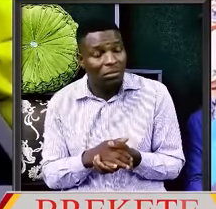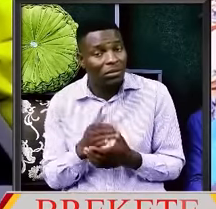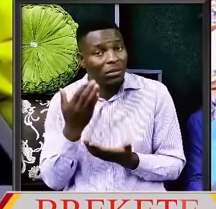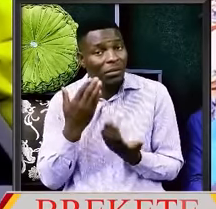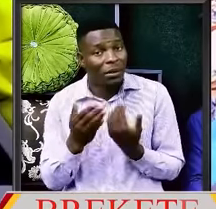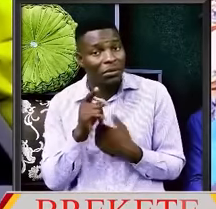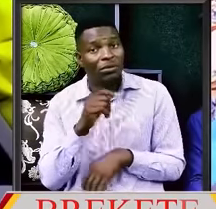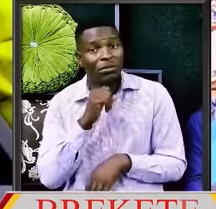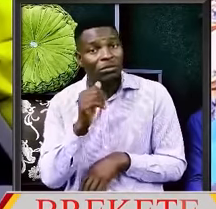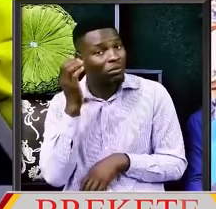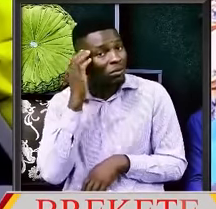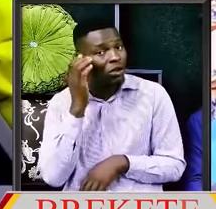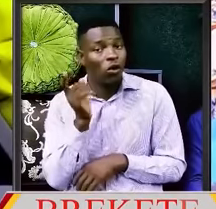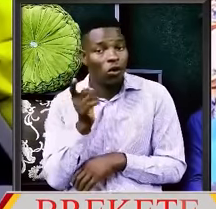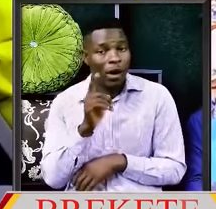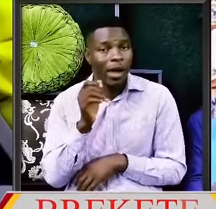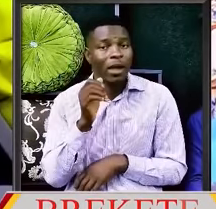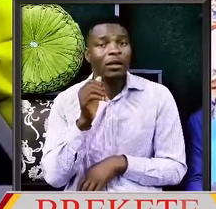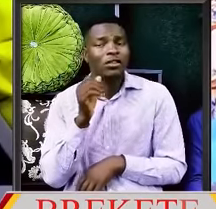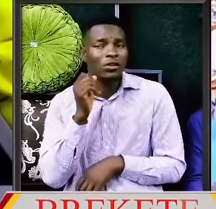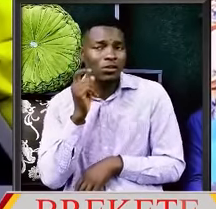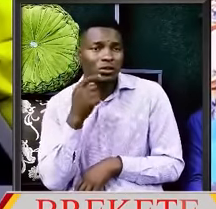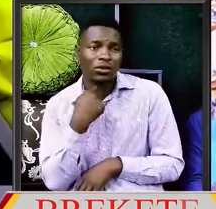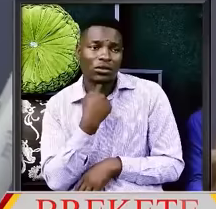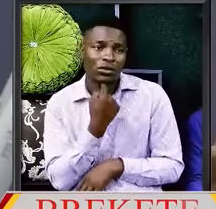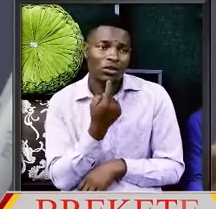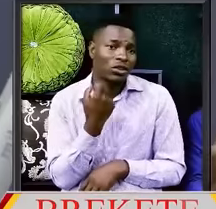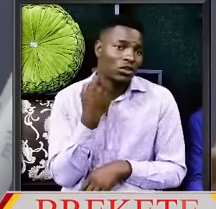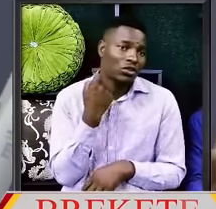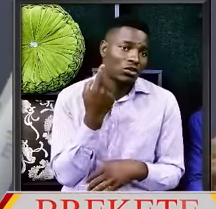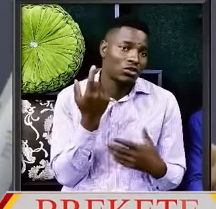Maybe you never hear where she they talk.